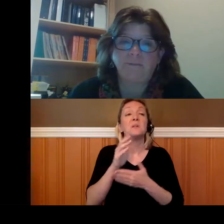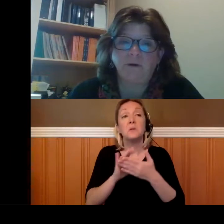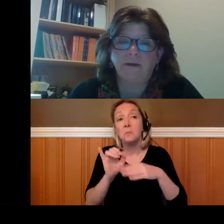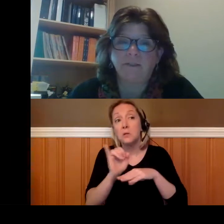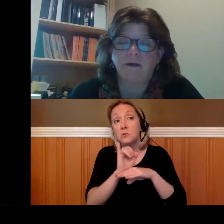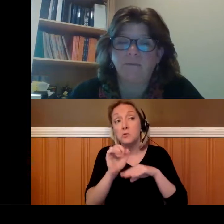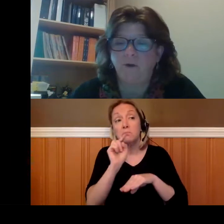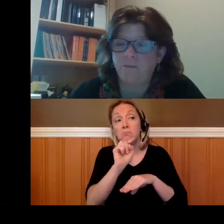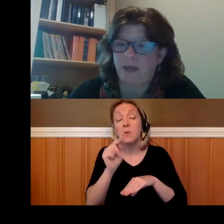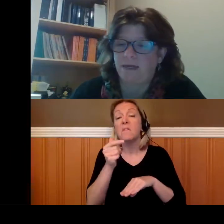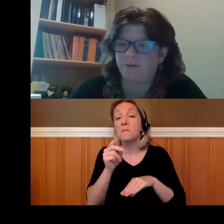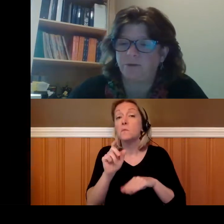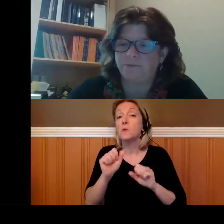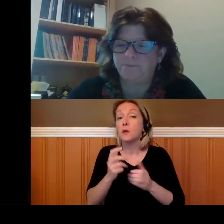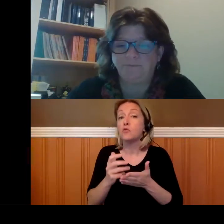paid interns.